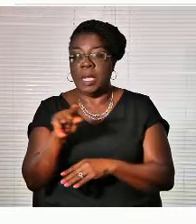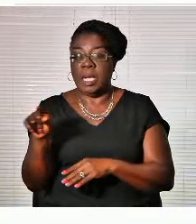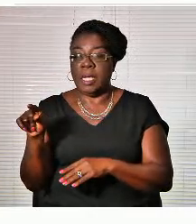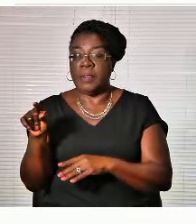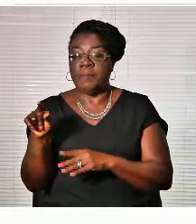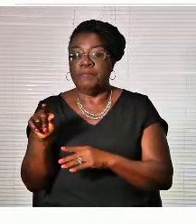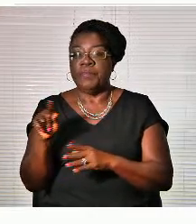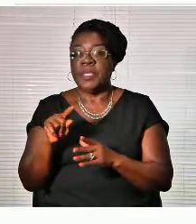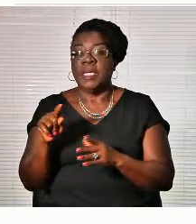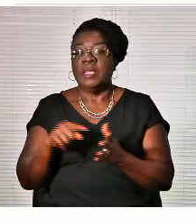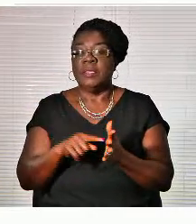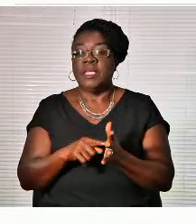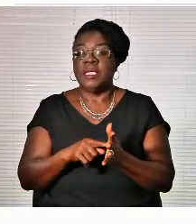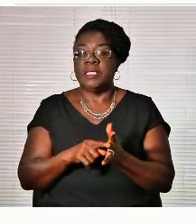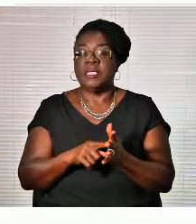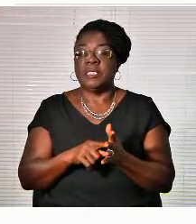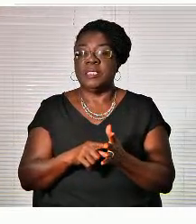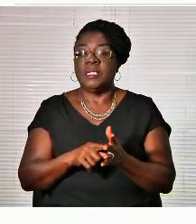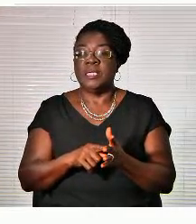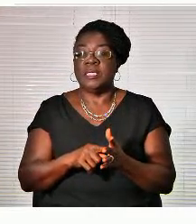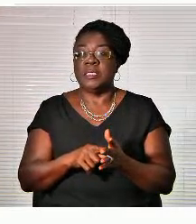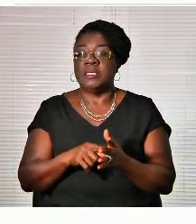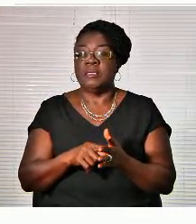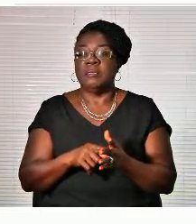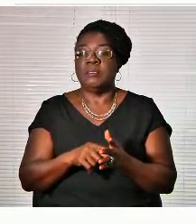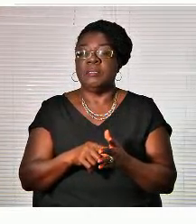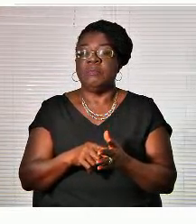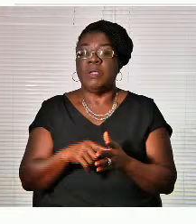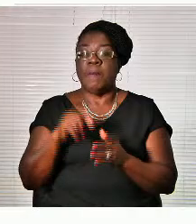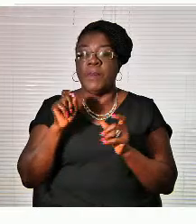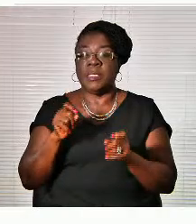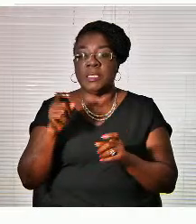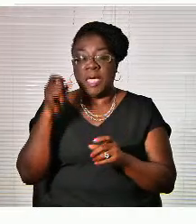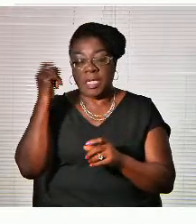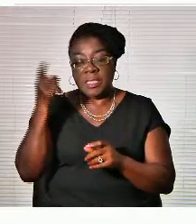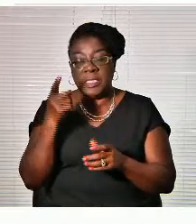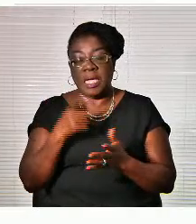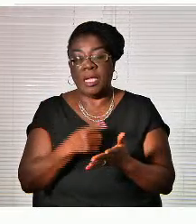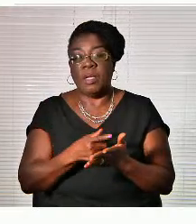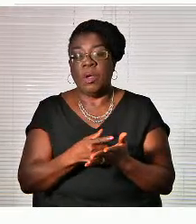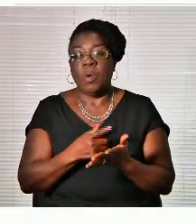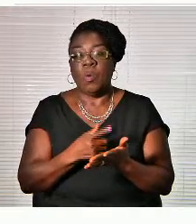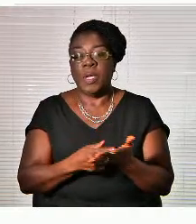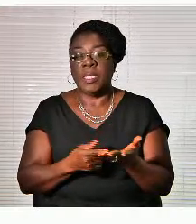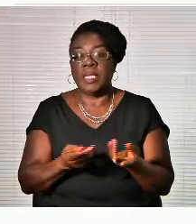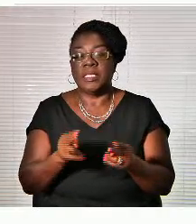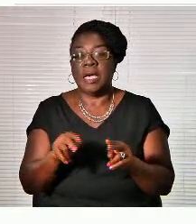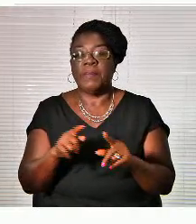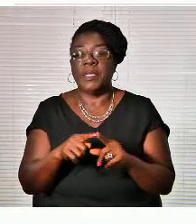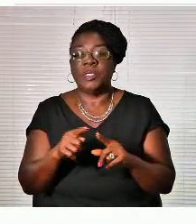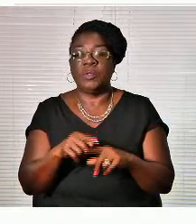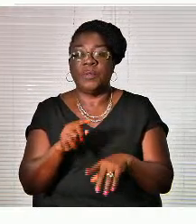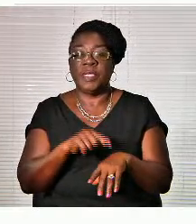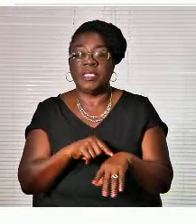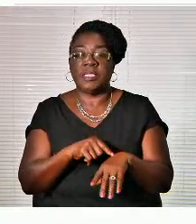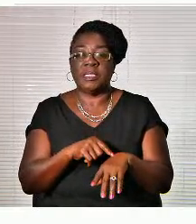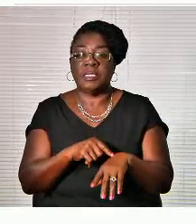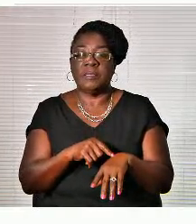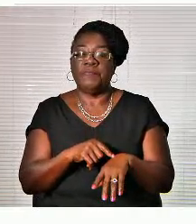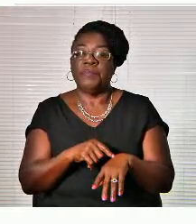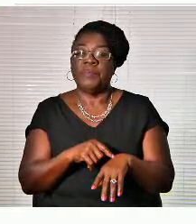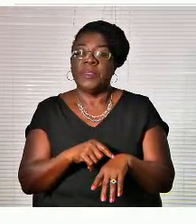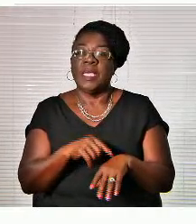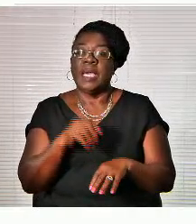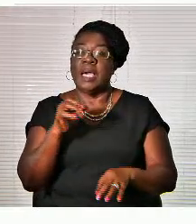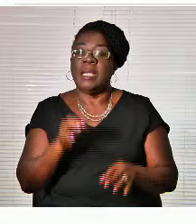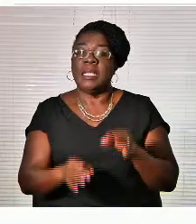And this warrants deeper exploration to understand what may be contributing to this and